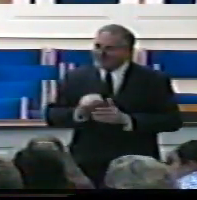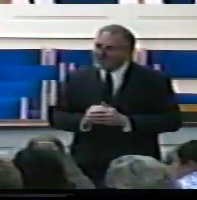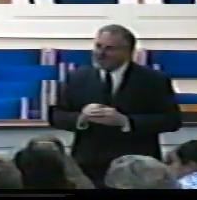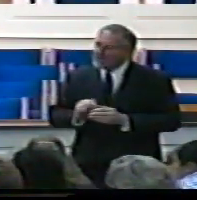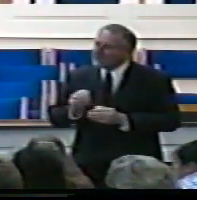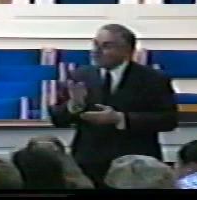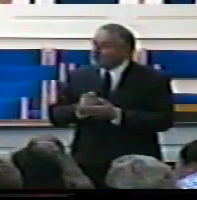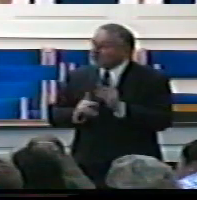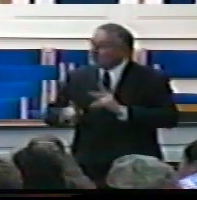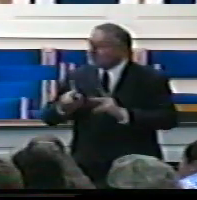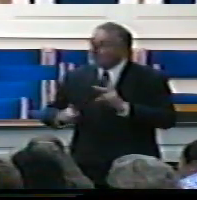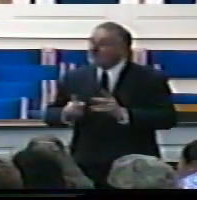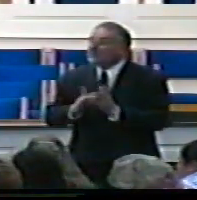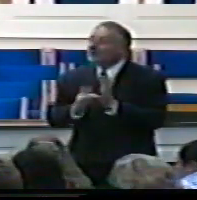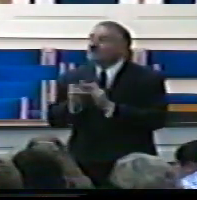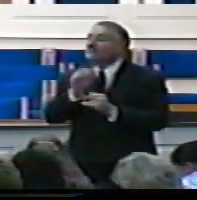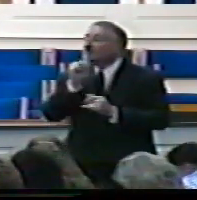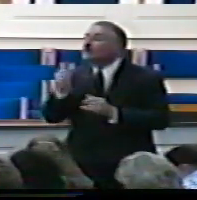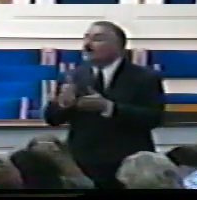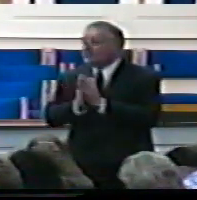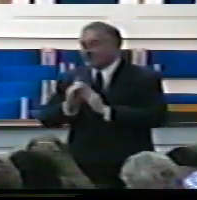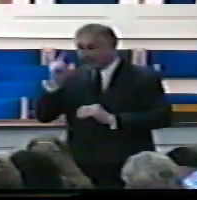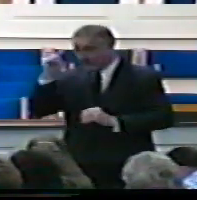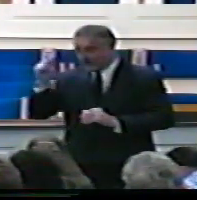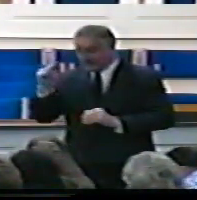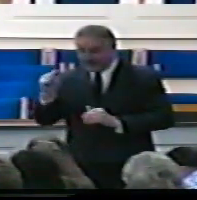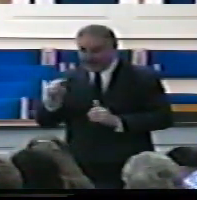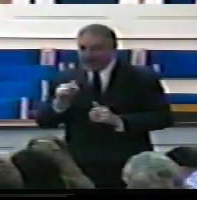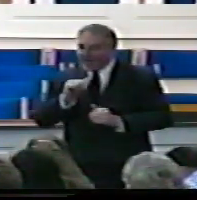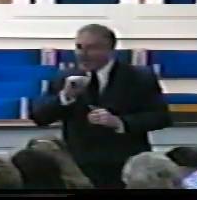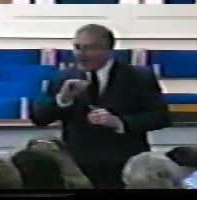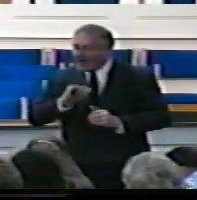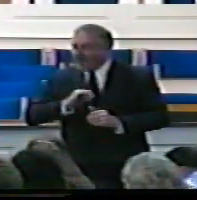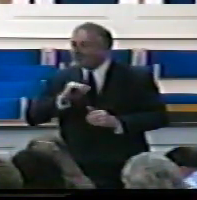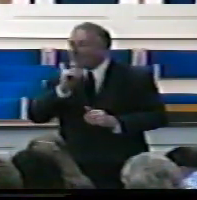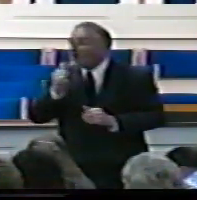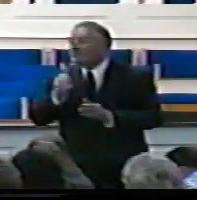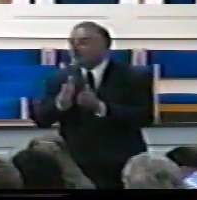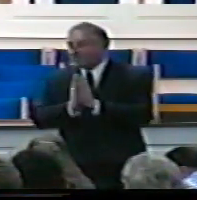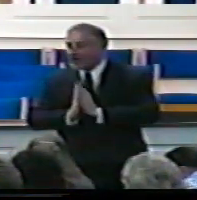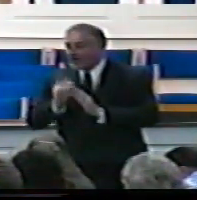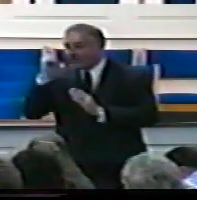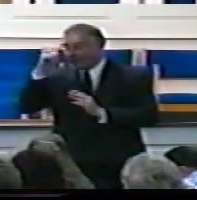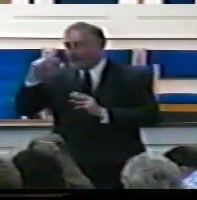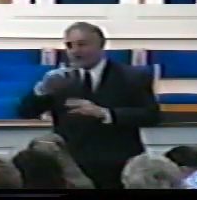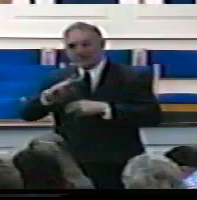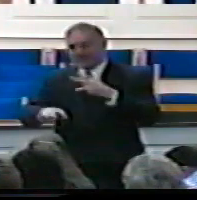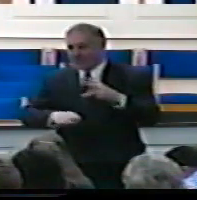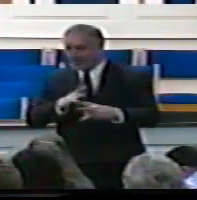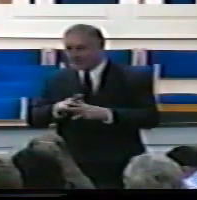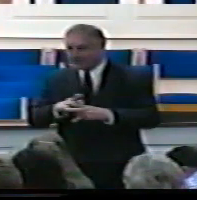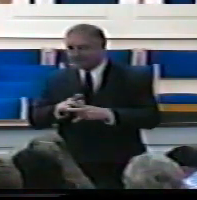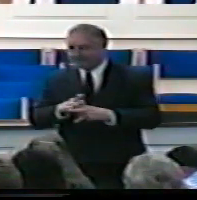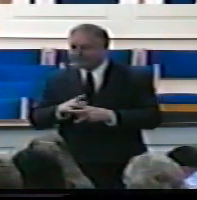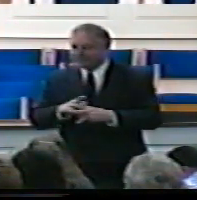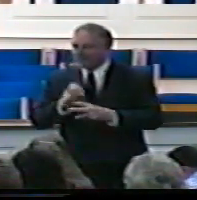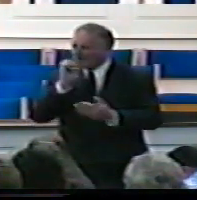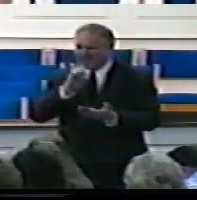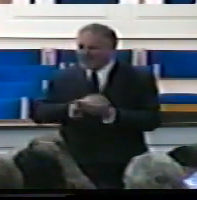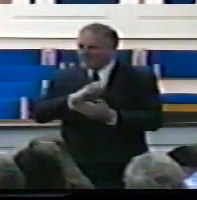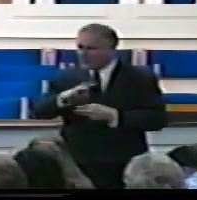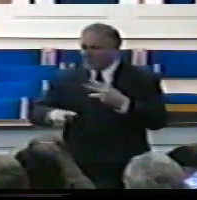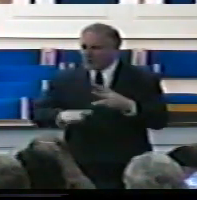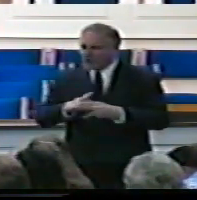excluded from this prayer. Look at verse number 9. He says, I pray not for the world. He's not praying